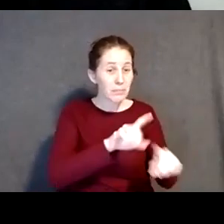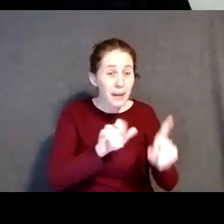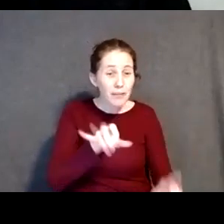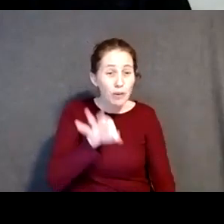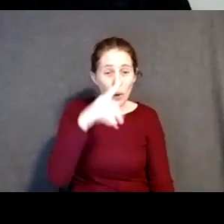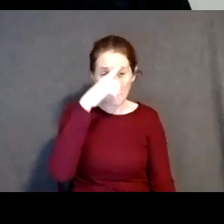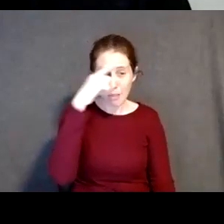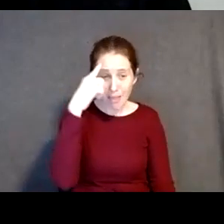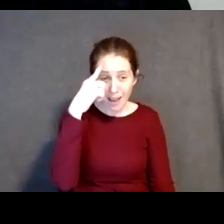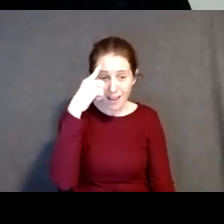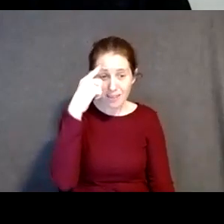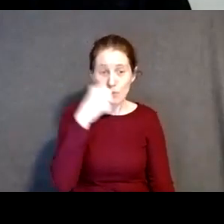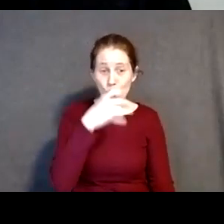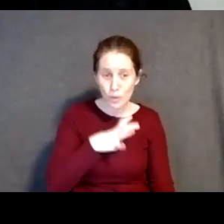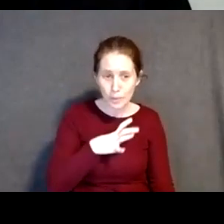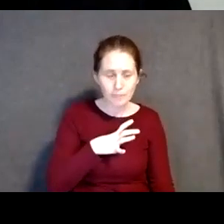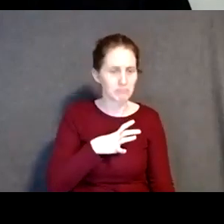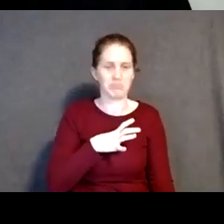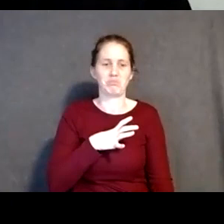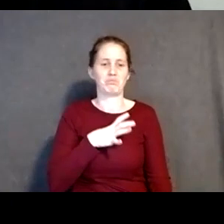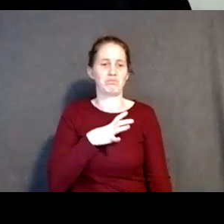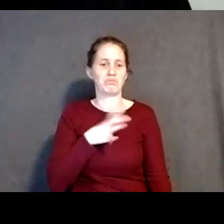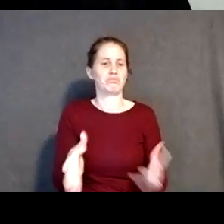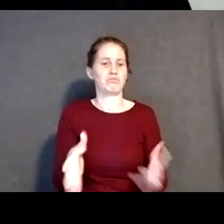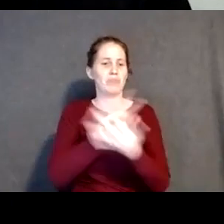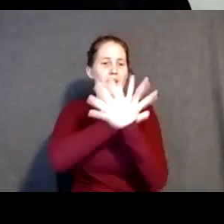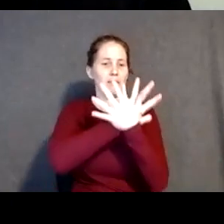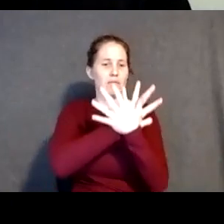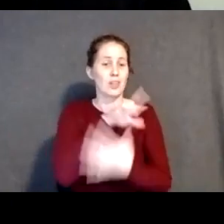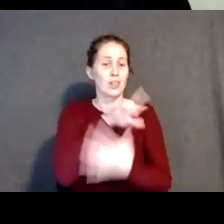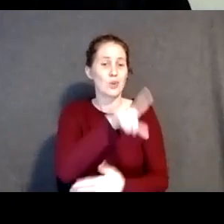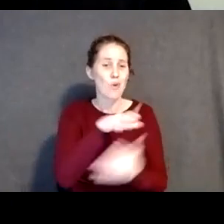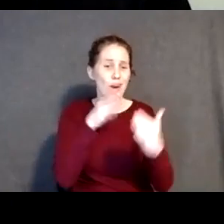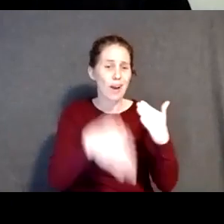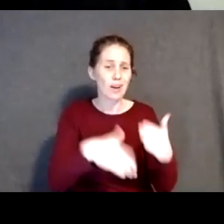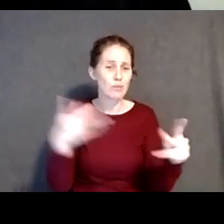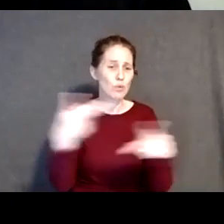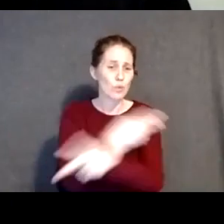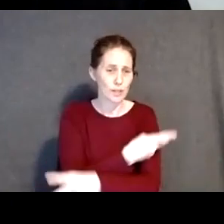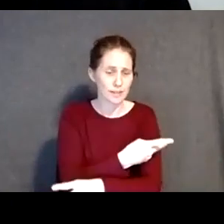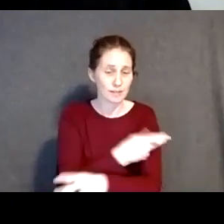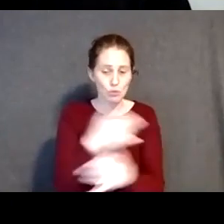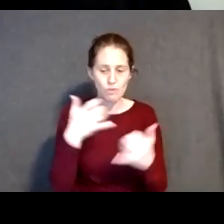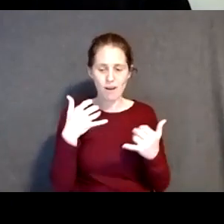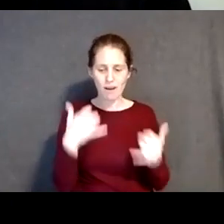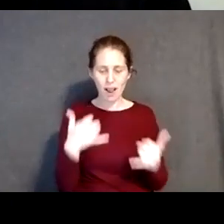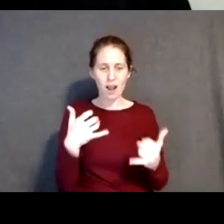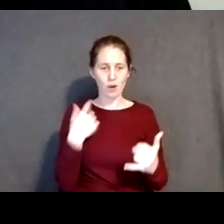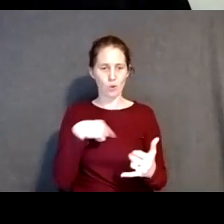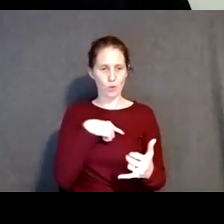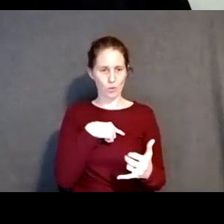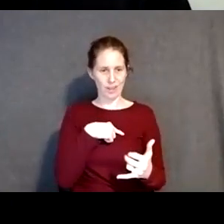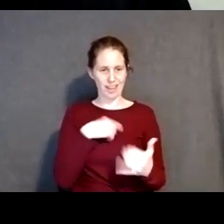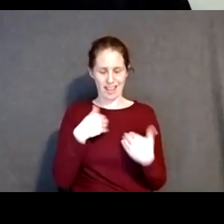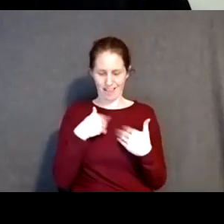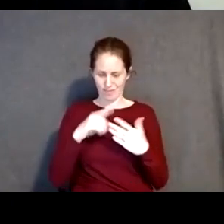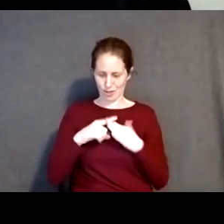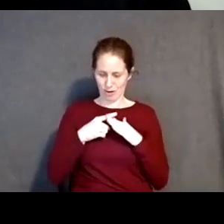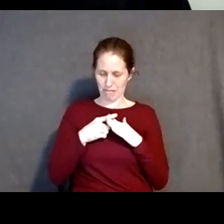single mother, your outcomes are worse. And so now we begin this uncomfortable